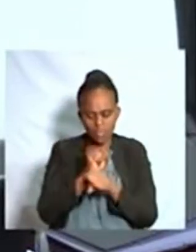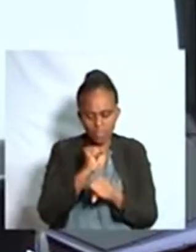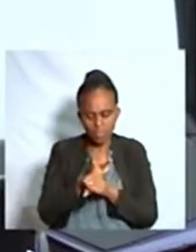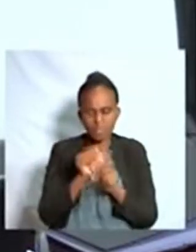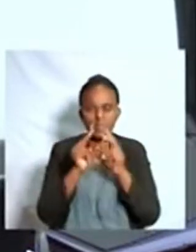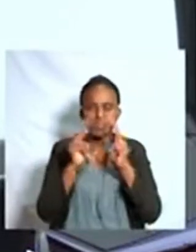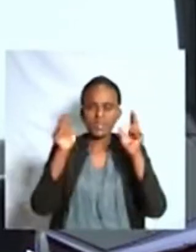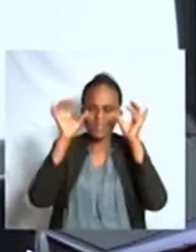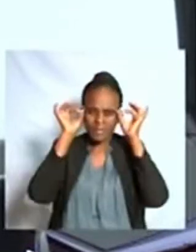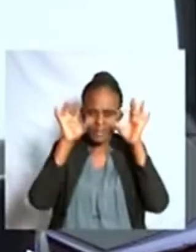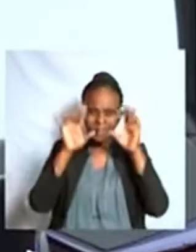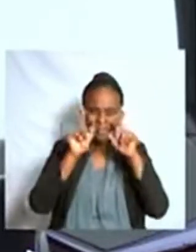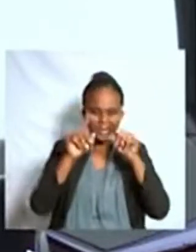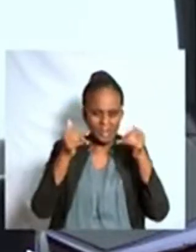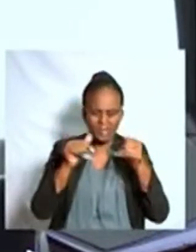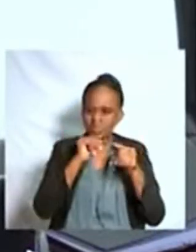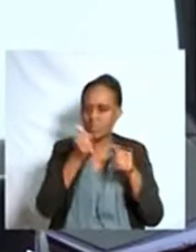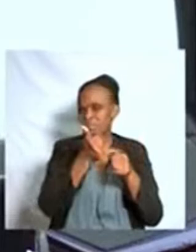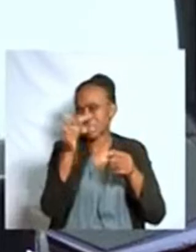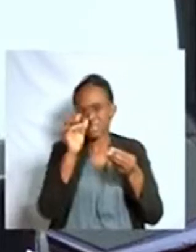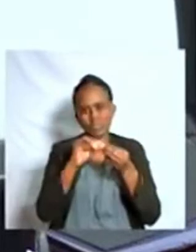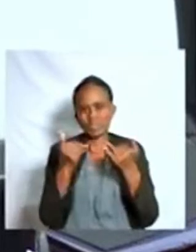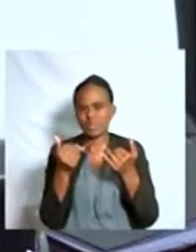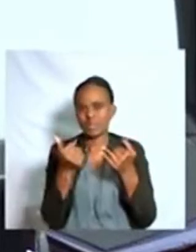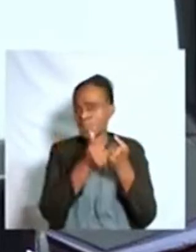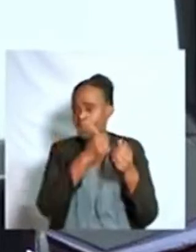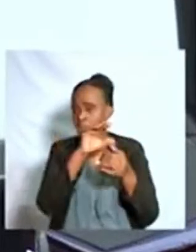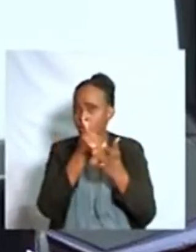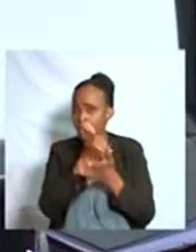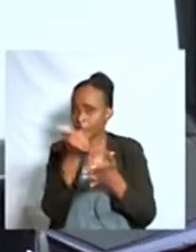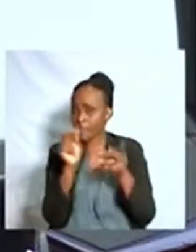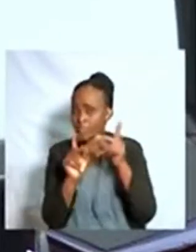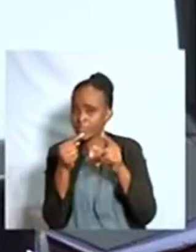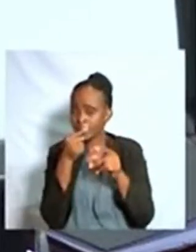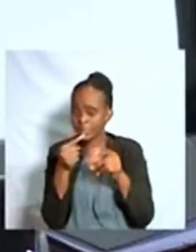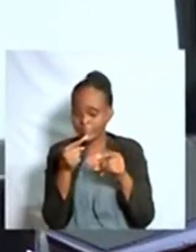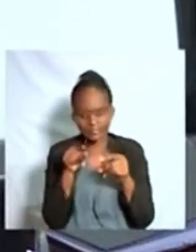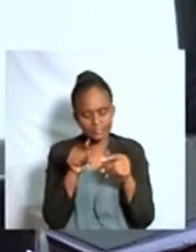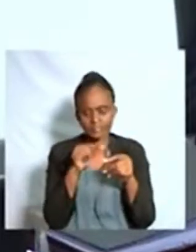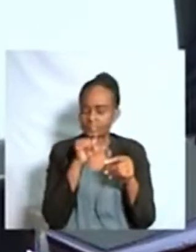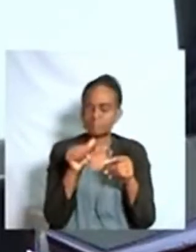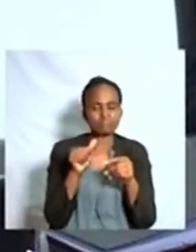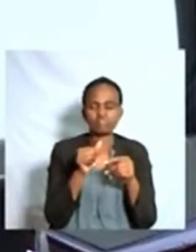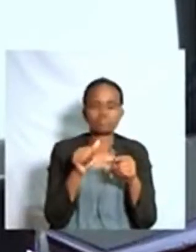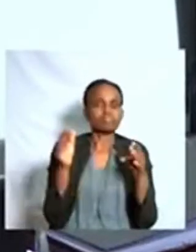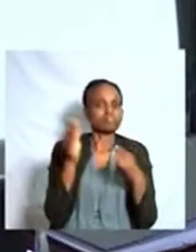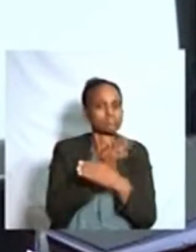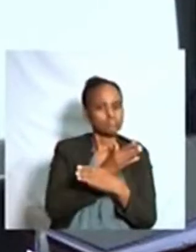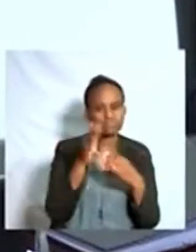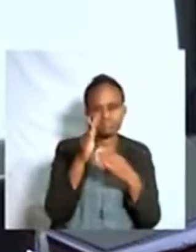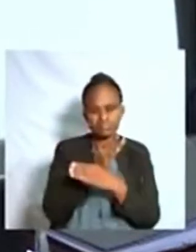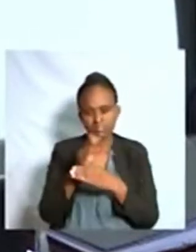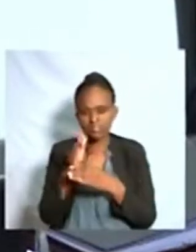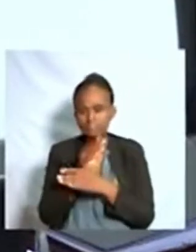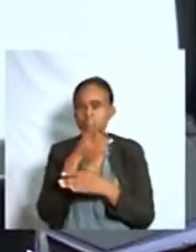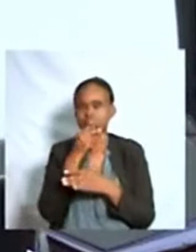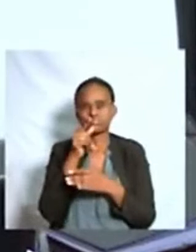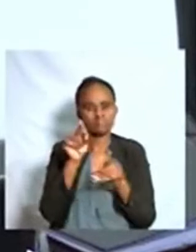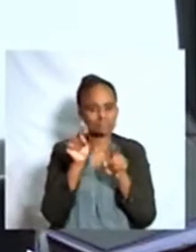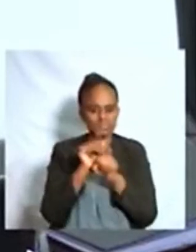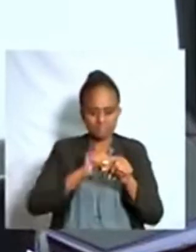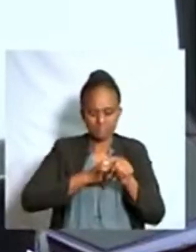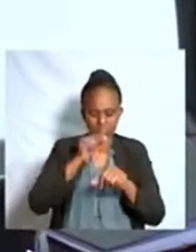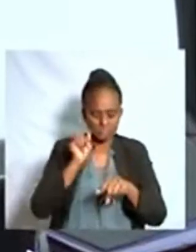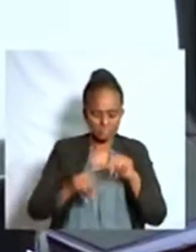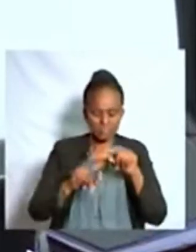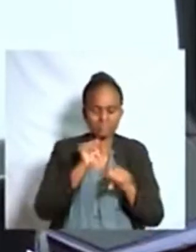is very dangerous. But not anymore, because like everybody else has said, it's not business as usual. We are not going to do that. We don't